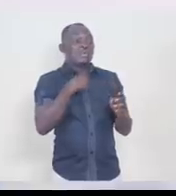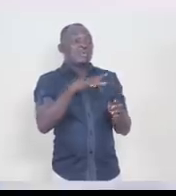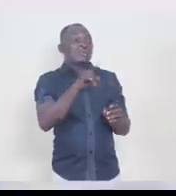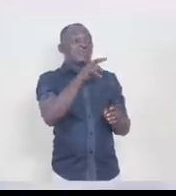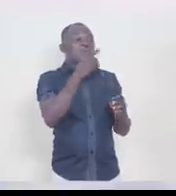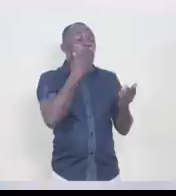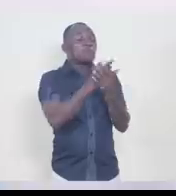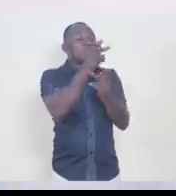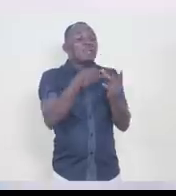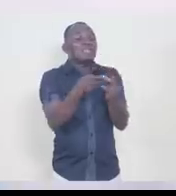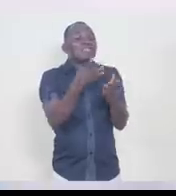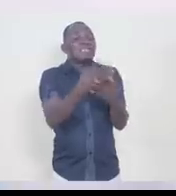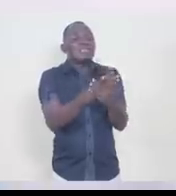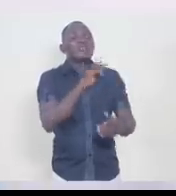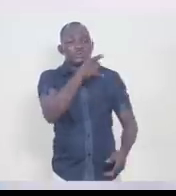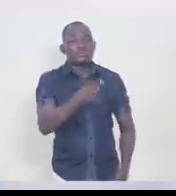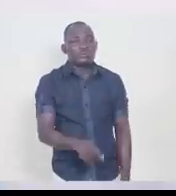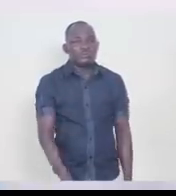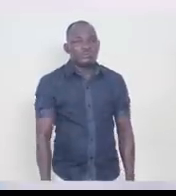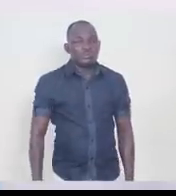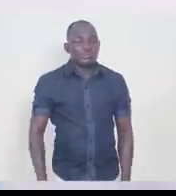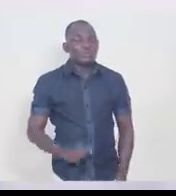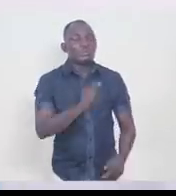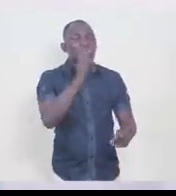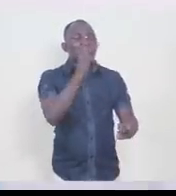in jail. Doubt me?